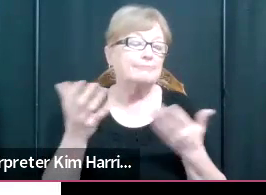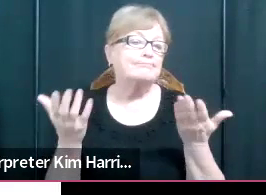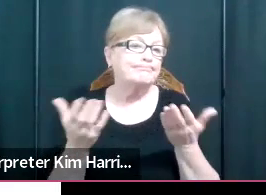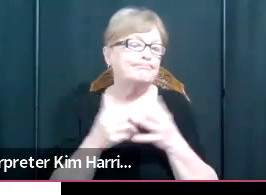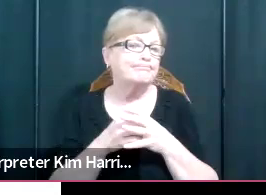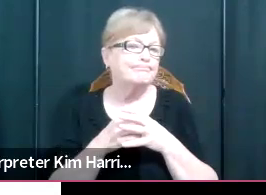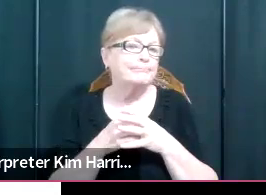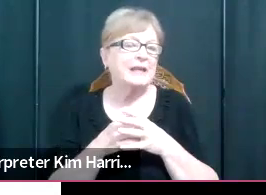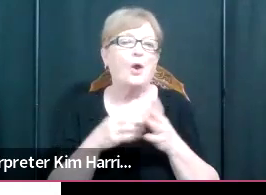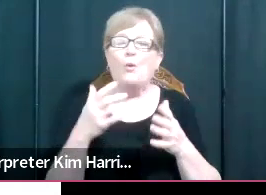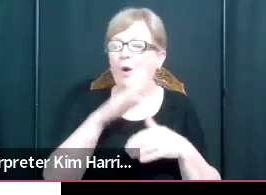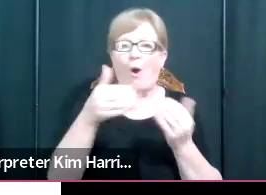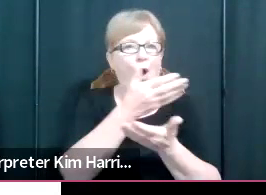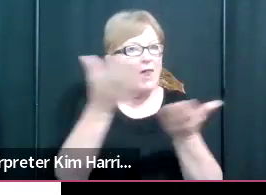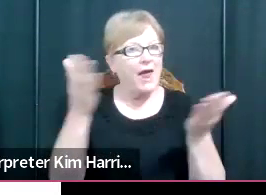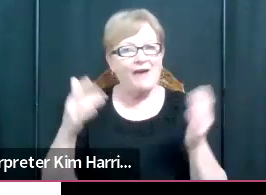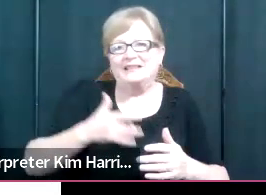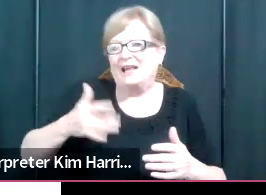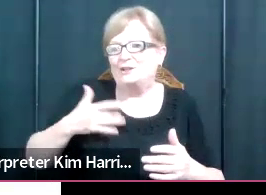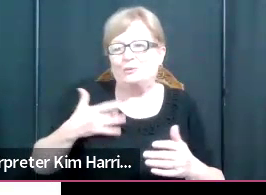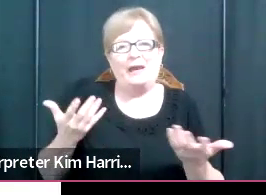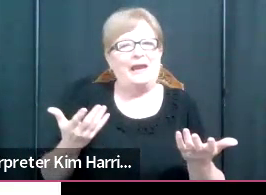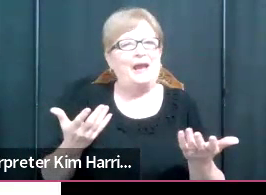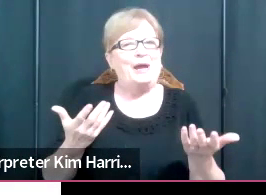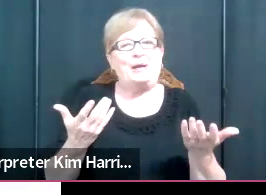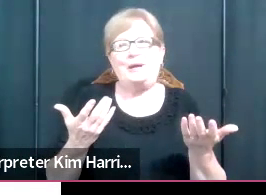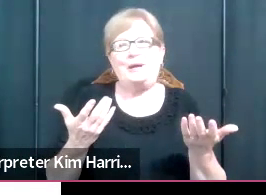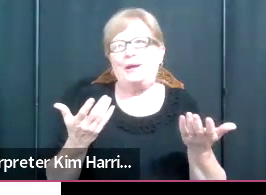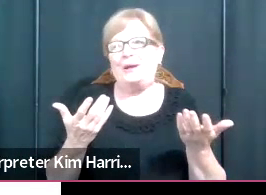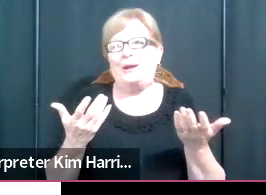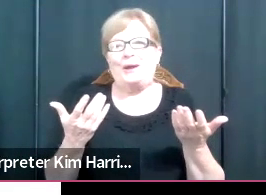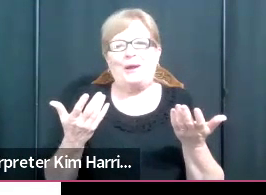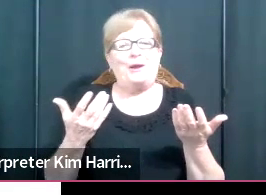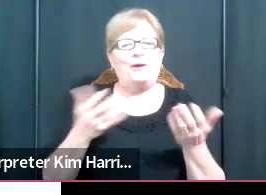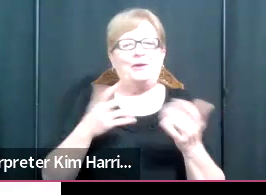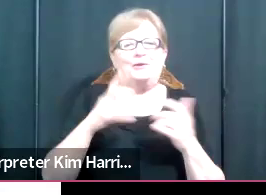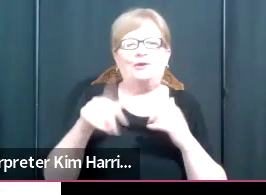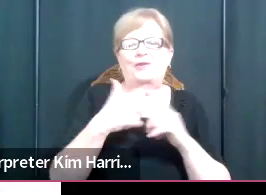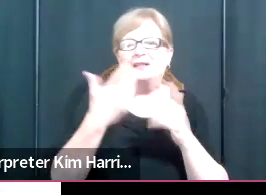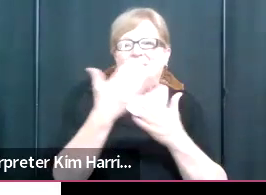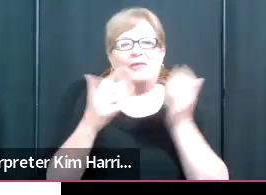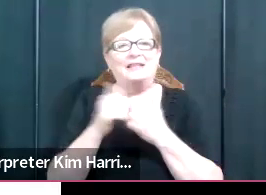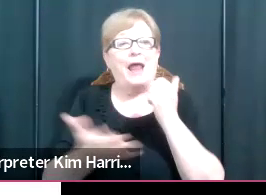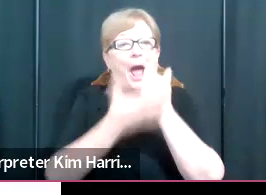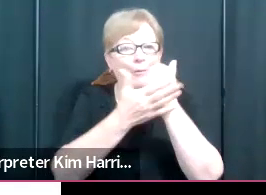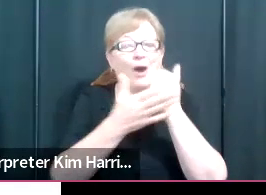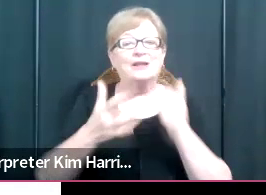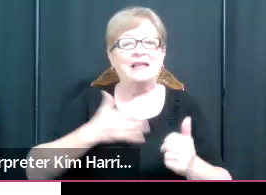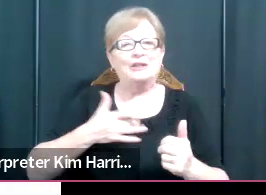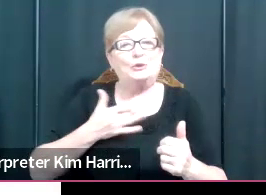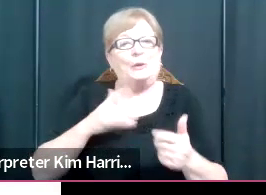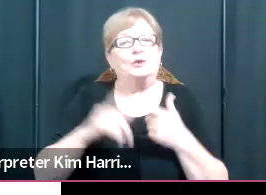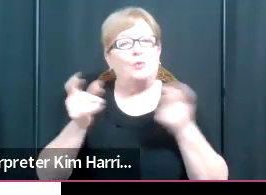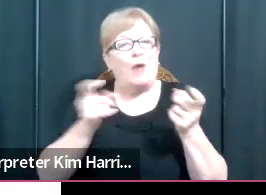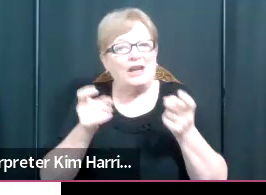We all have a unique sensory profile that includes sensory inputs that help our sensory system regulate and